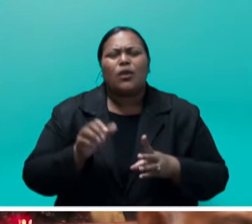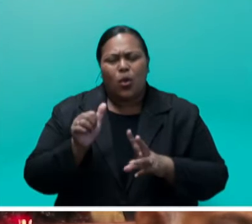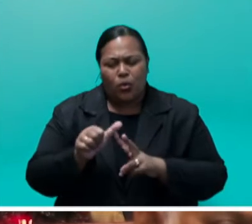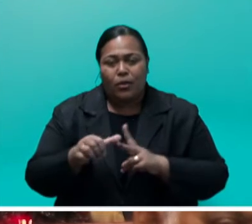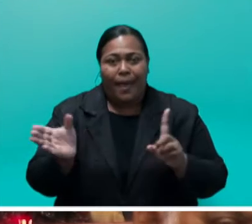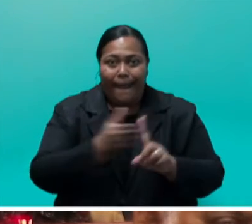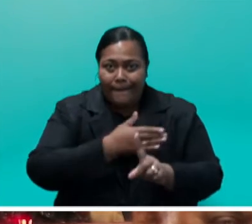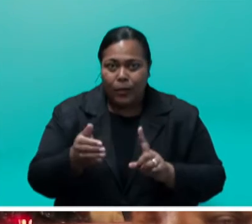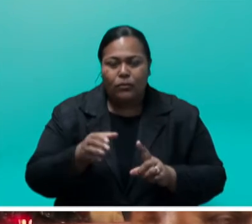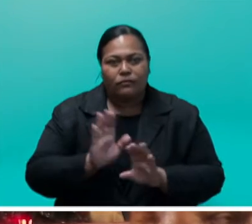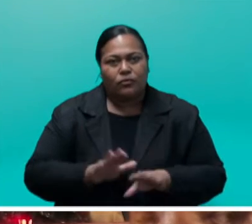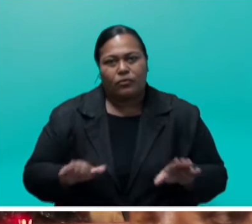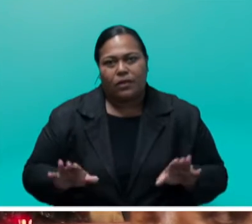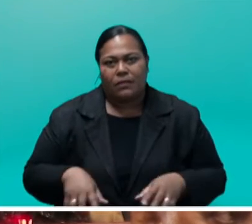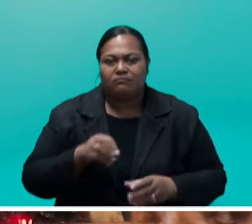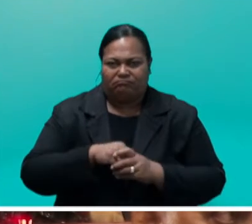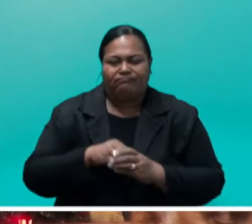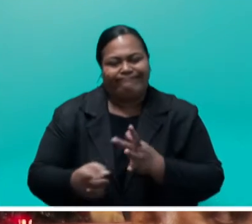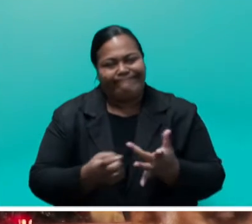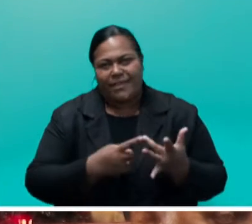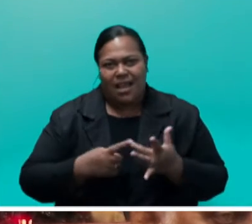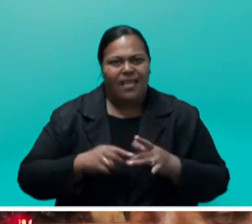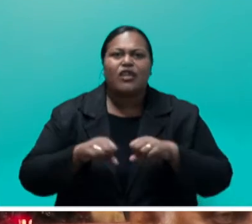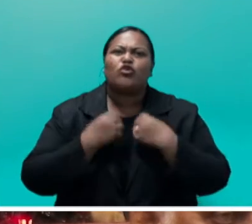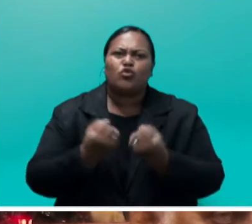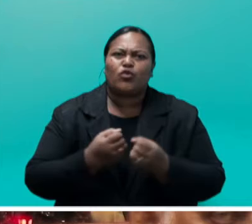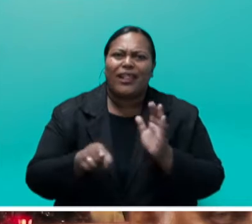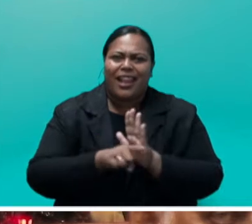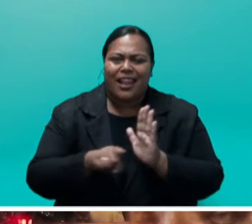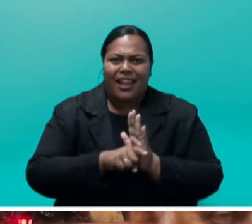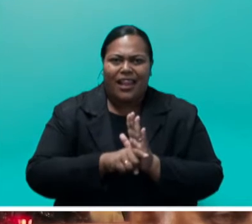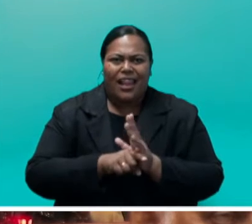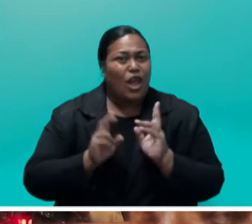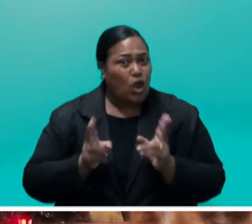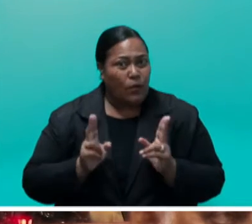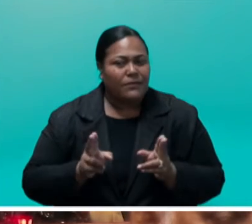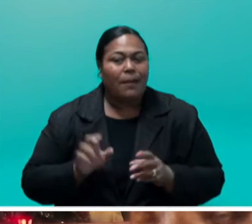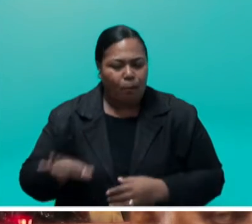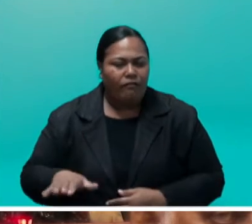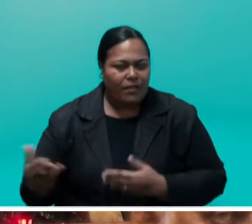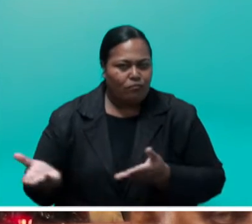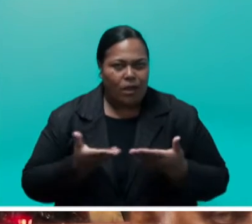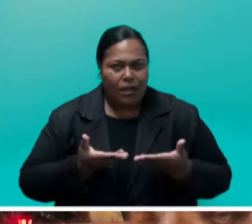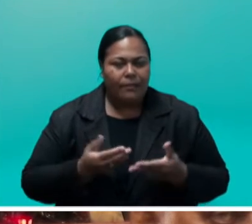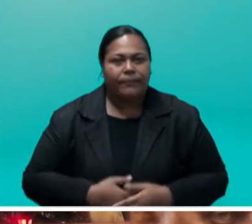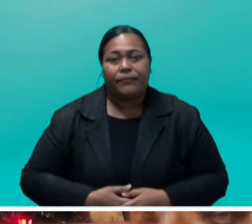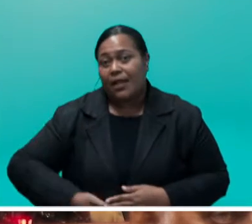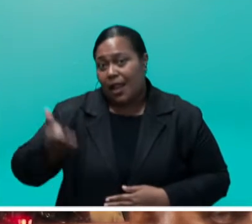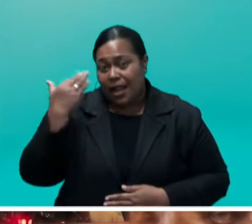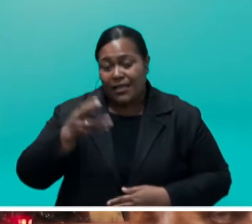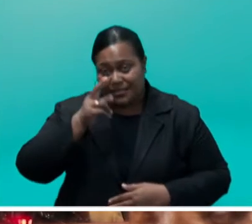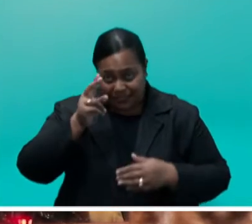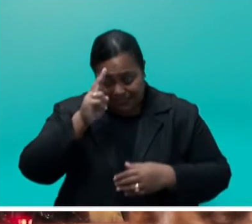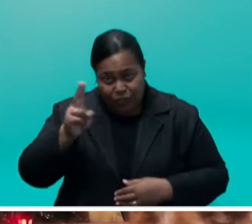among the many other social ills brought about by poverty. Mr. Speaker, sir, according to the last National